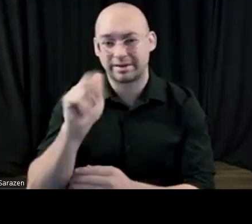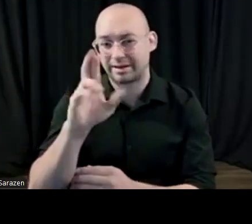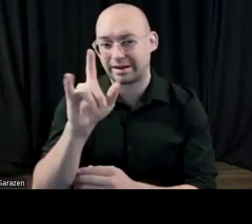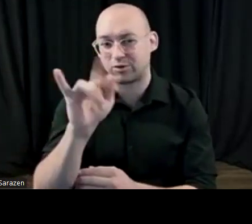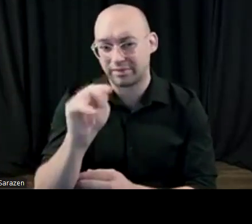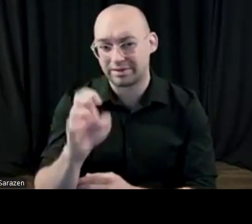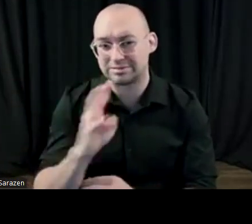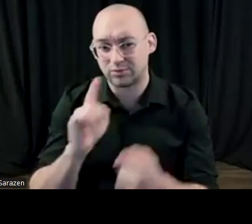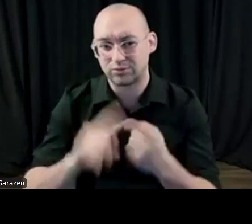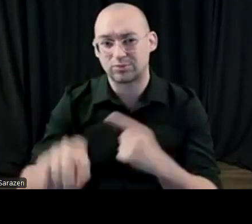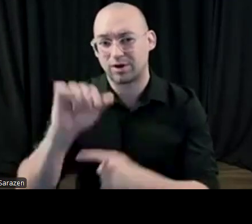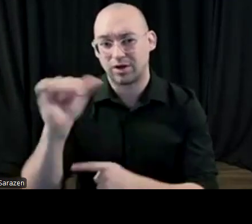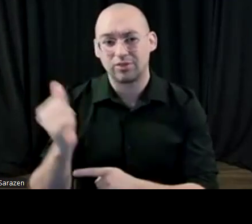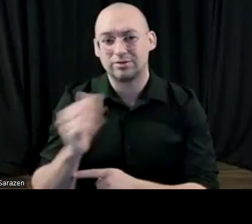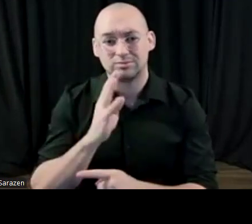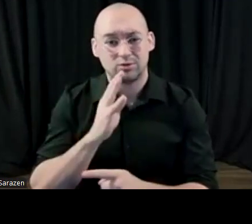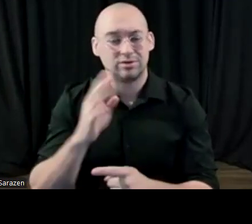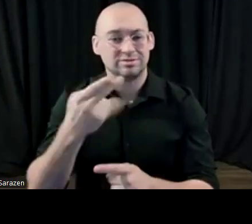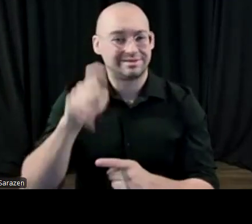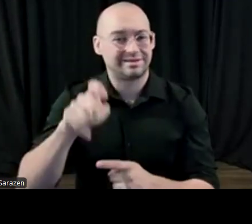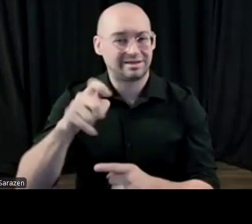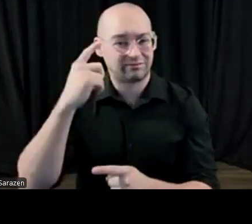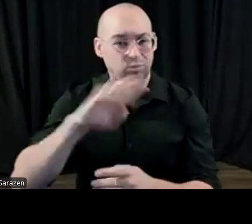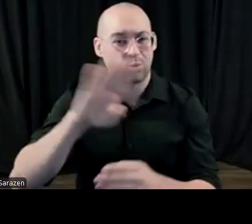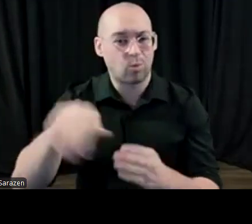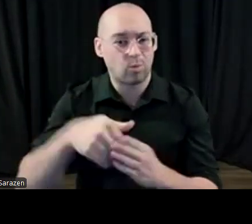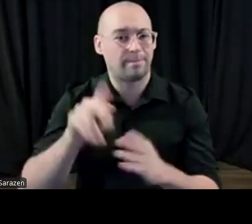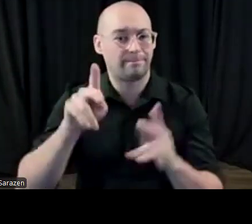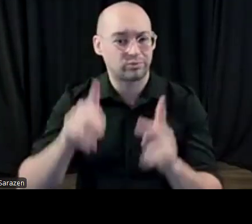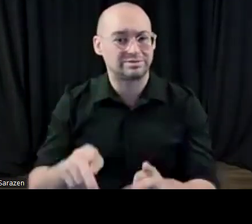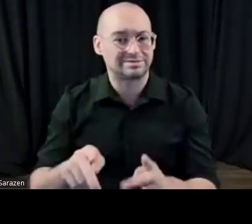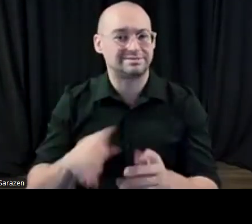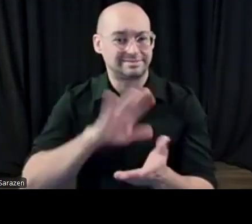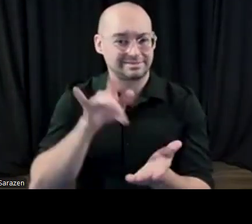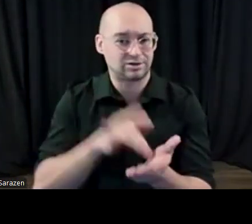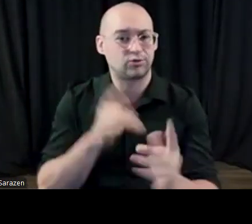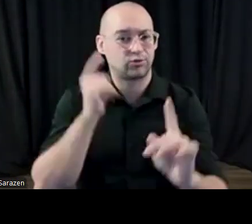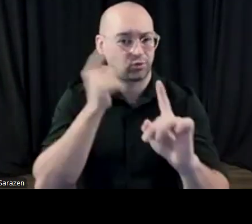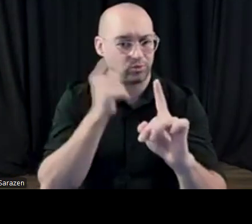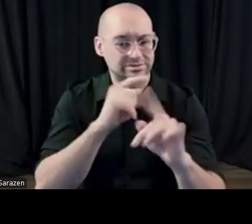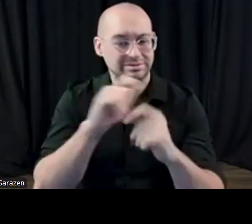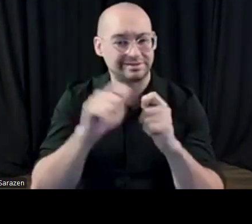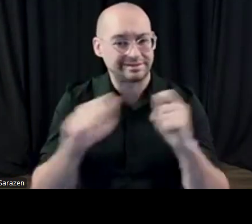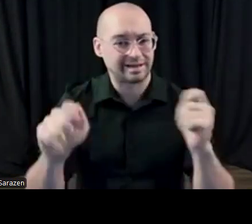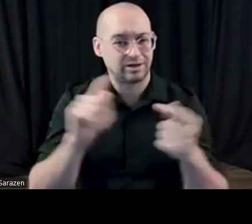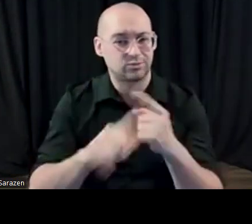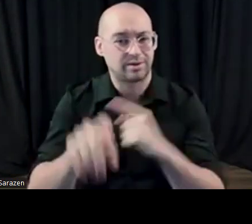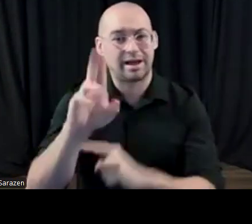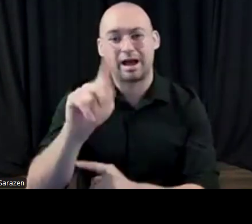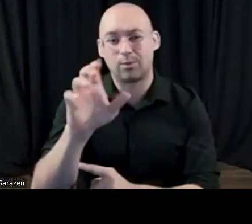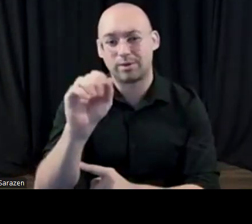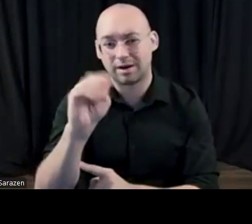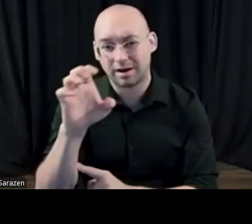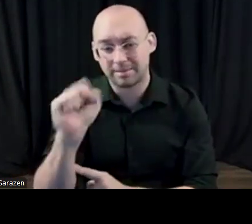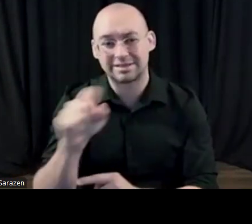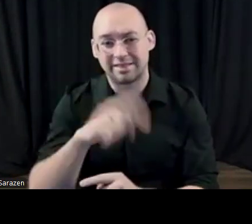and what others spoke to, is the need for whole person-centered goals tied to outcomes, so that those are